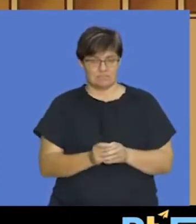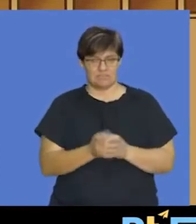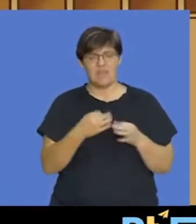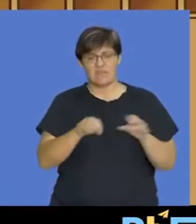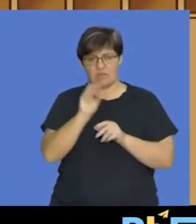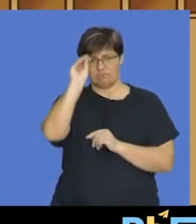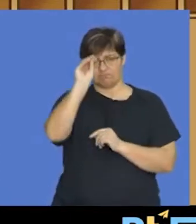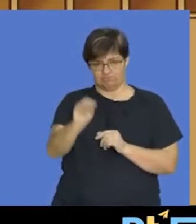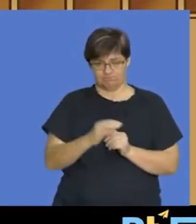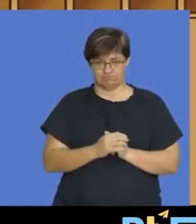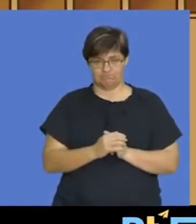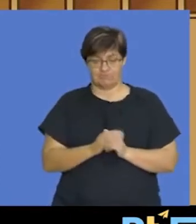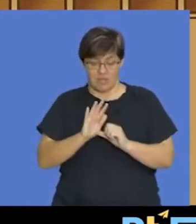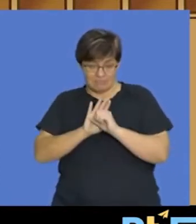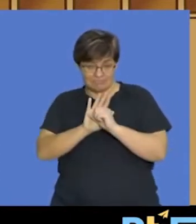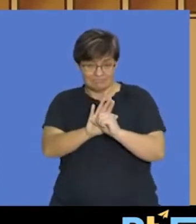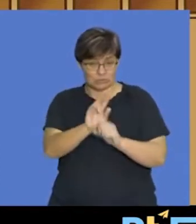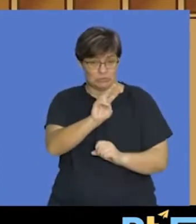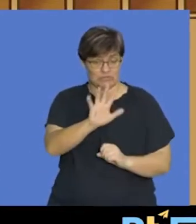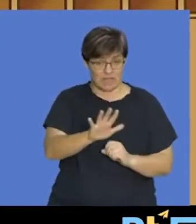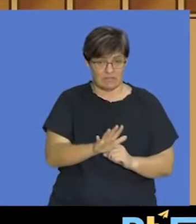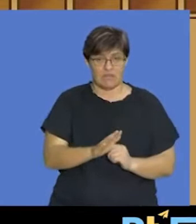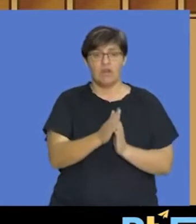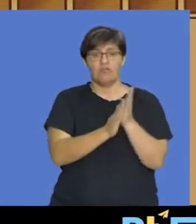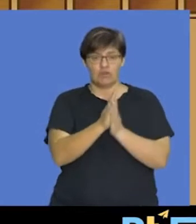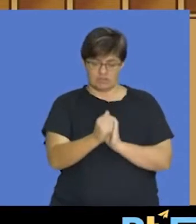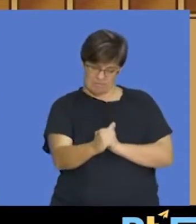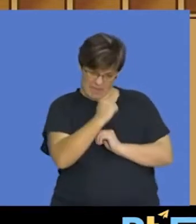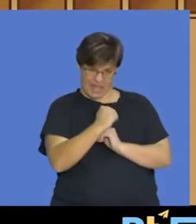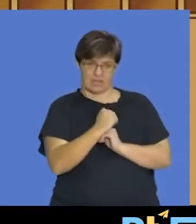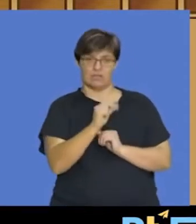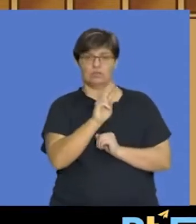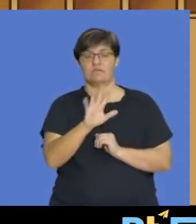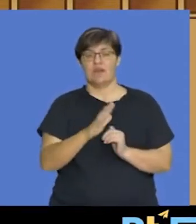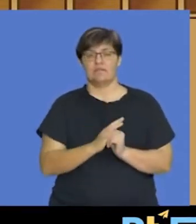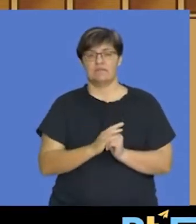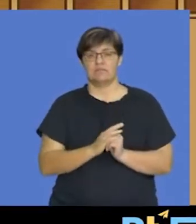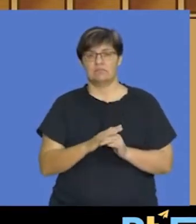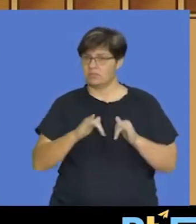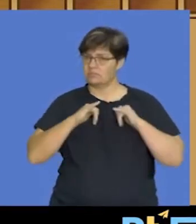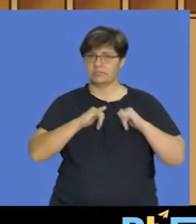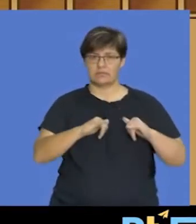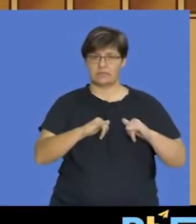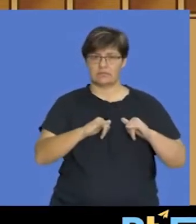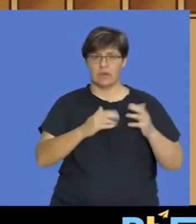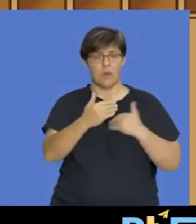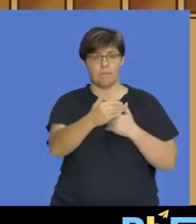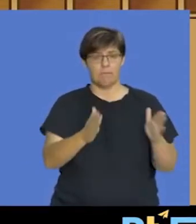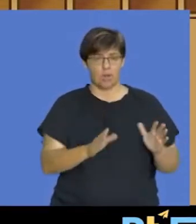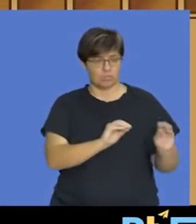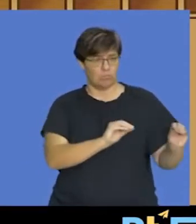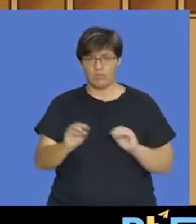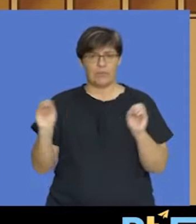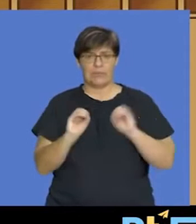there. The applied force is 25, friction is 25. This is still static. The box